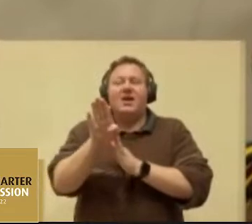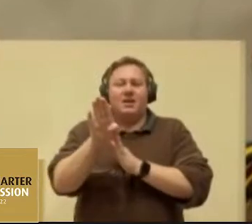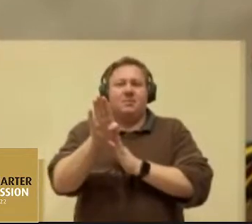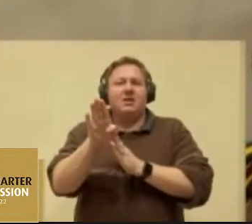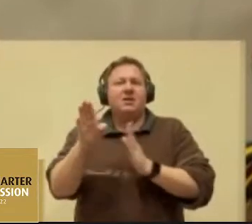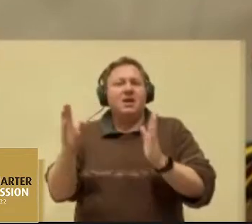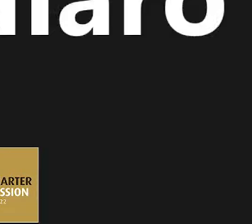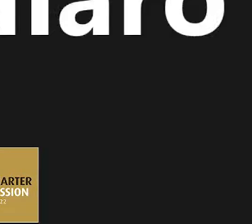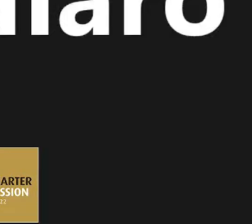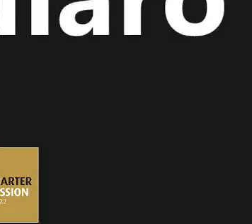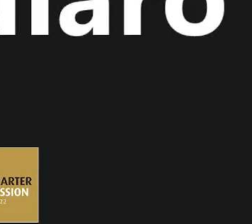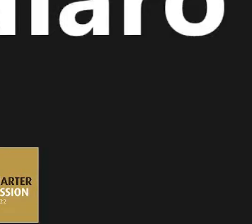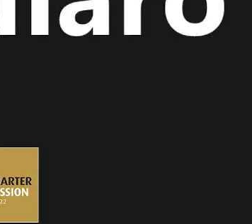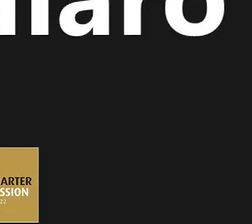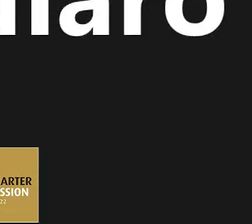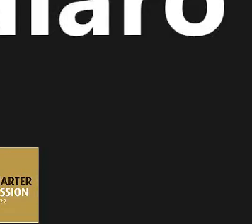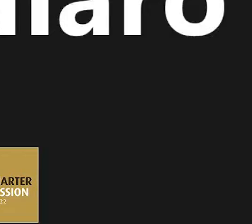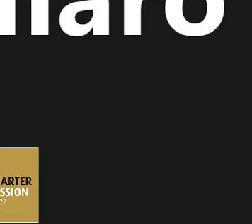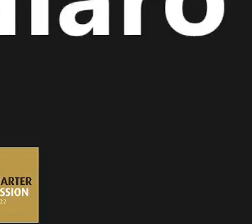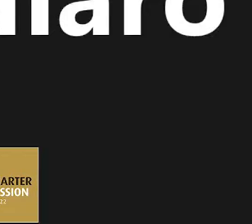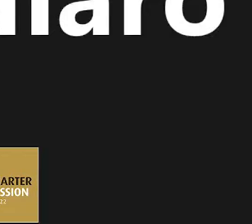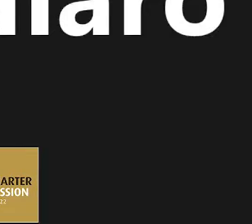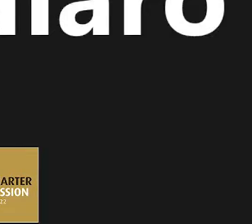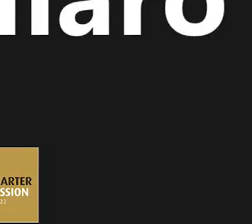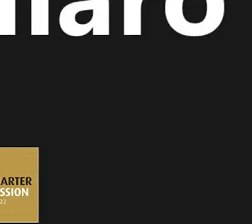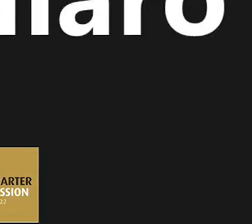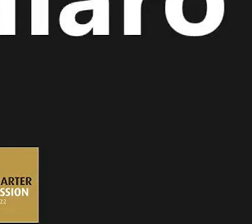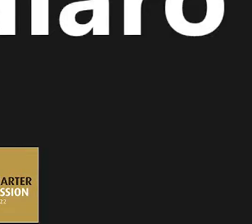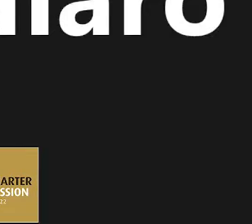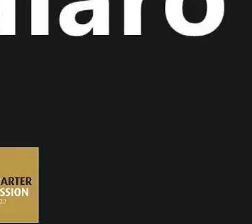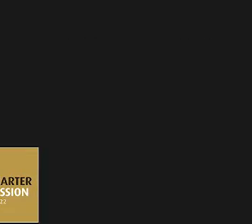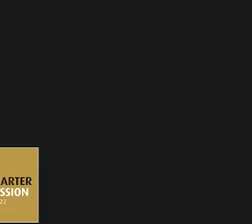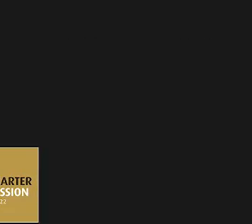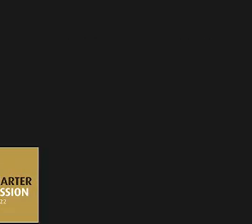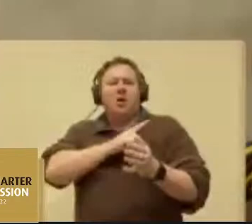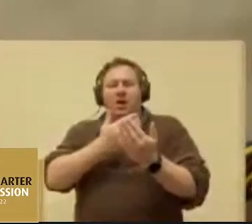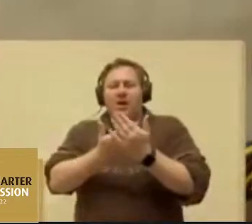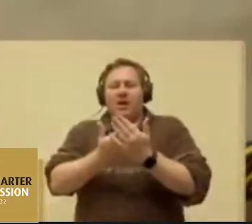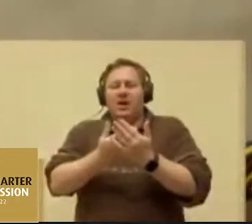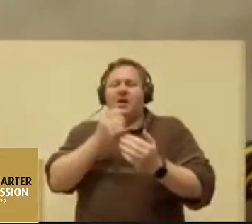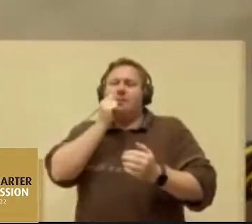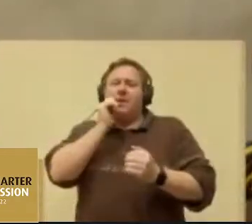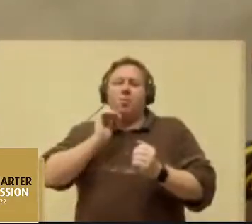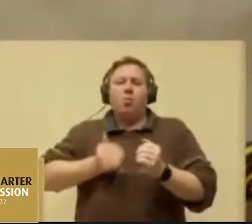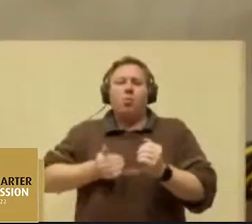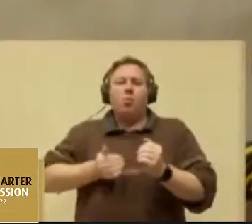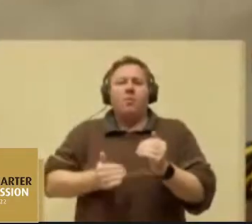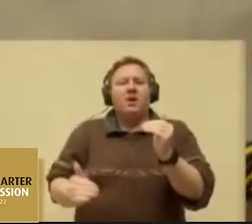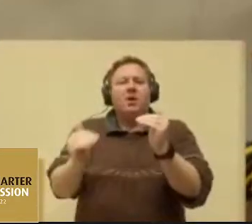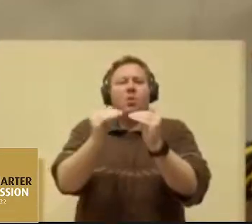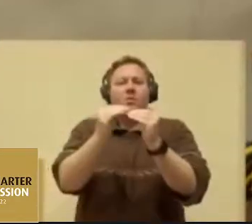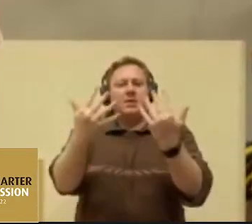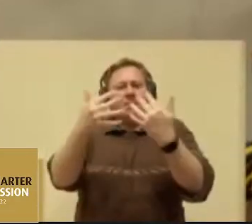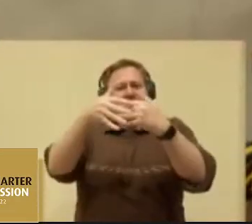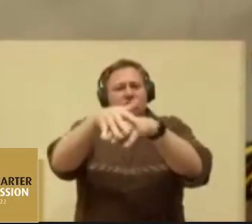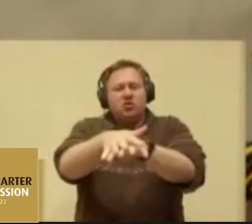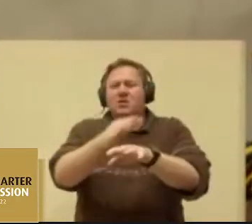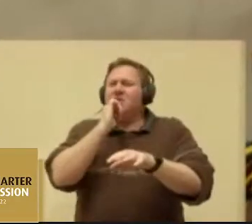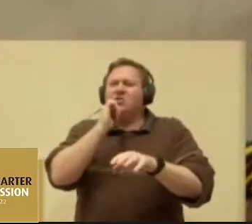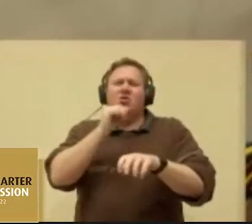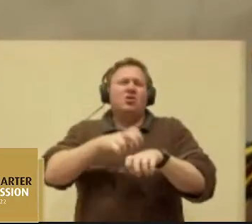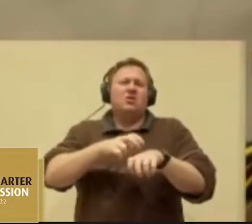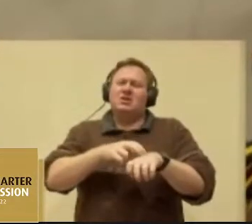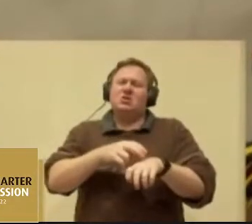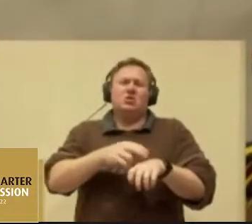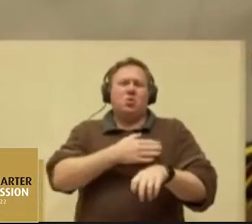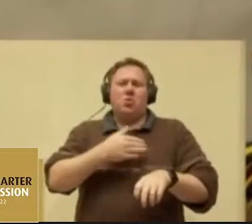strategy so that we can realize gender equality and mainstreaming it is unnecessary for women to come and stand here